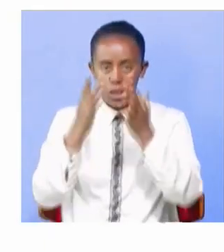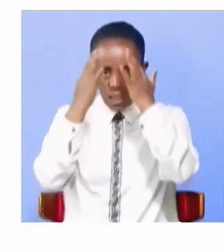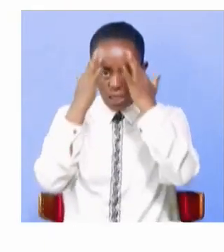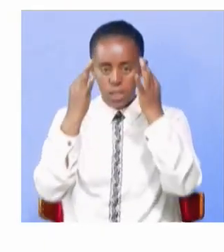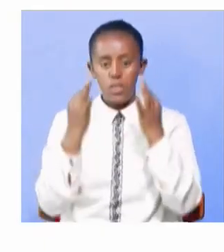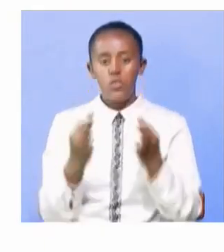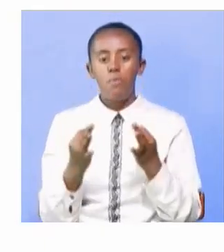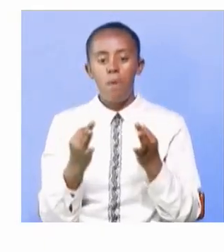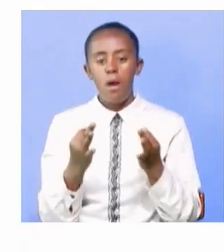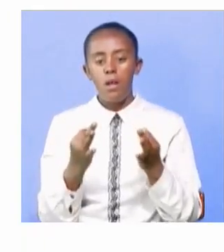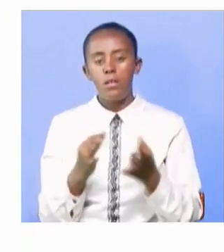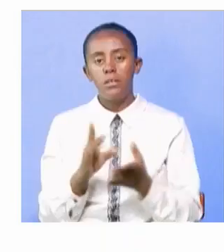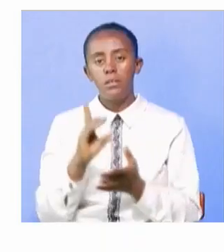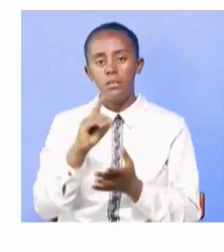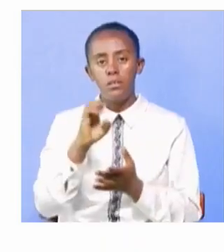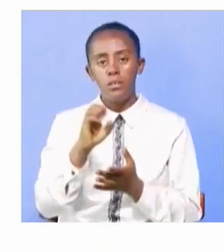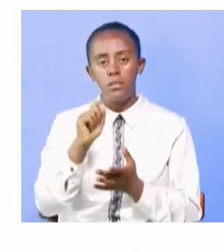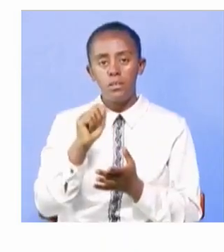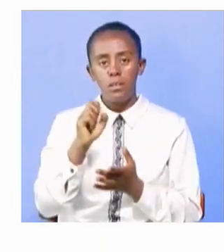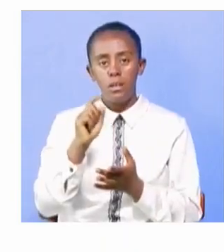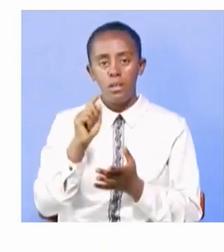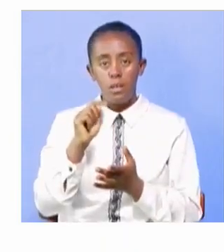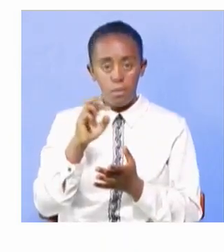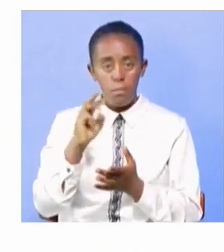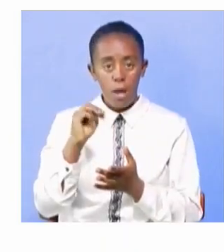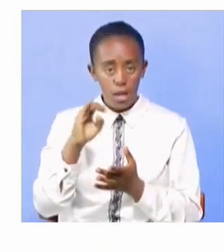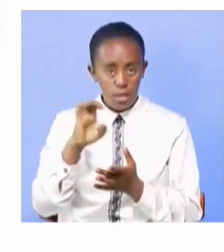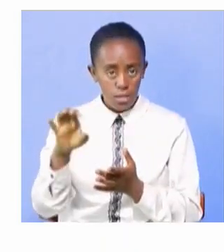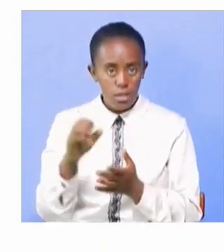determine a solution